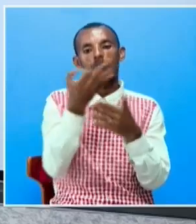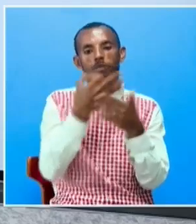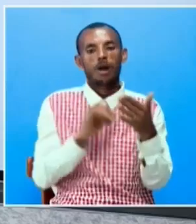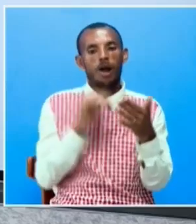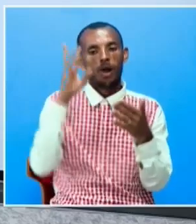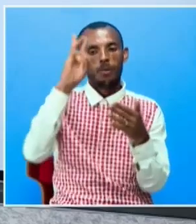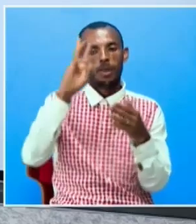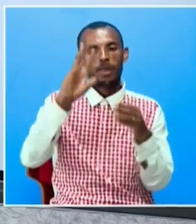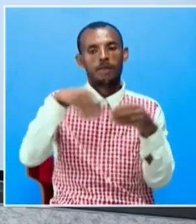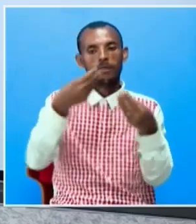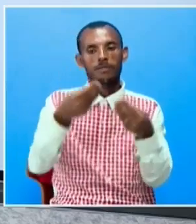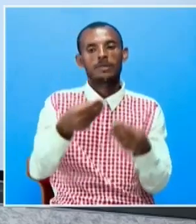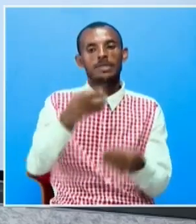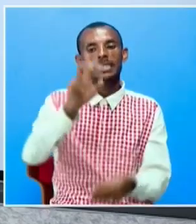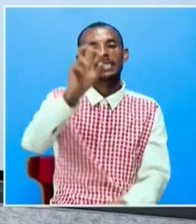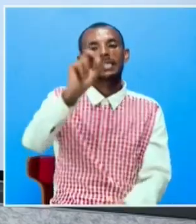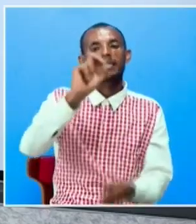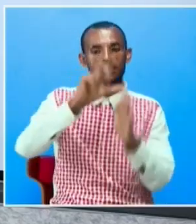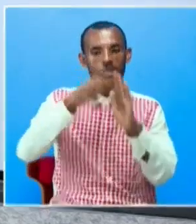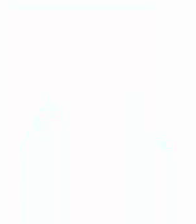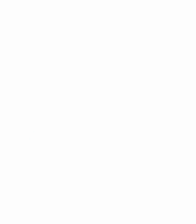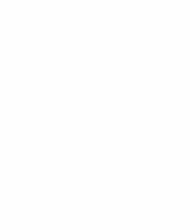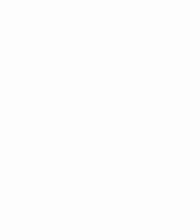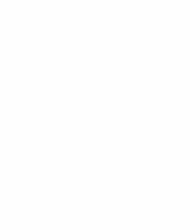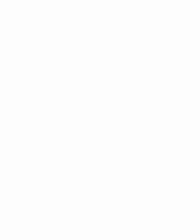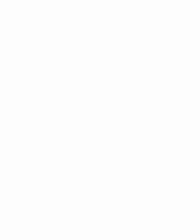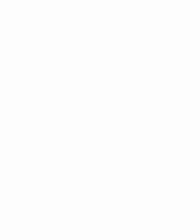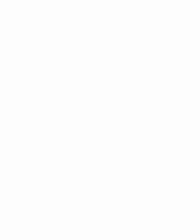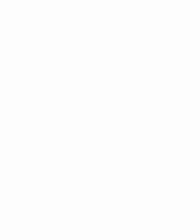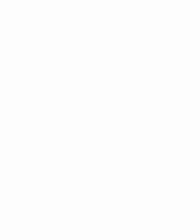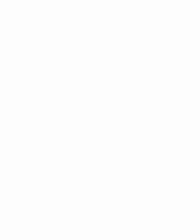give you 30 seconds for this.